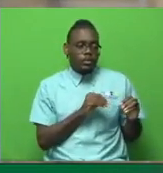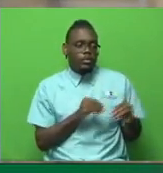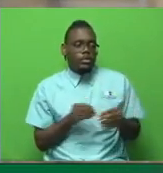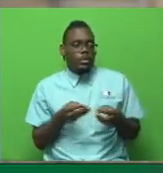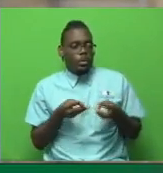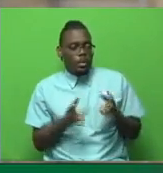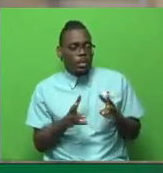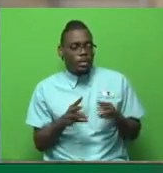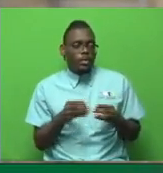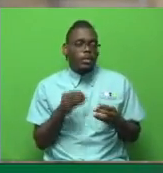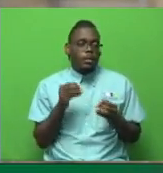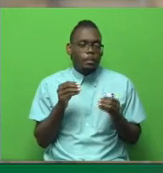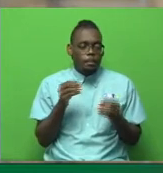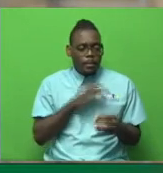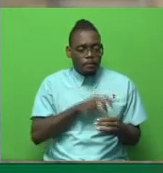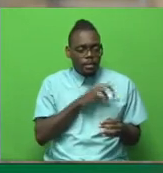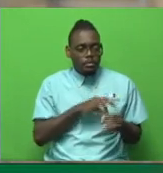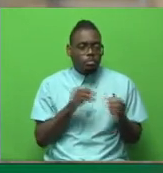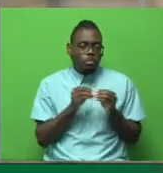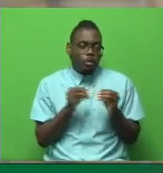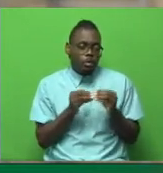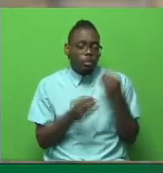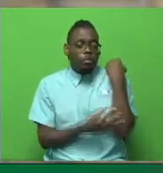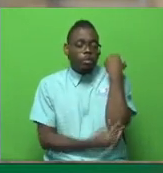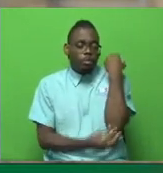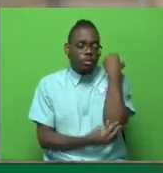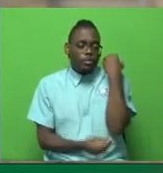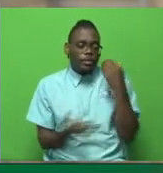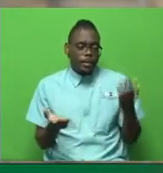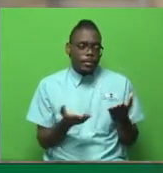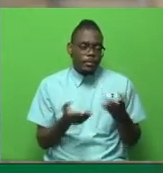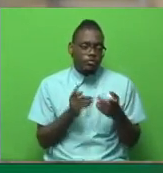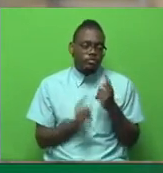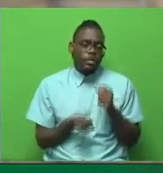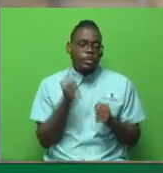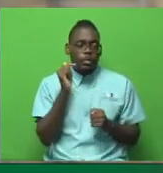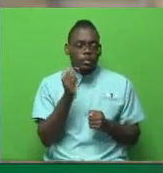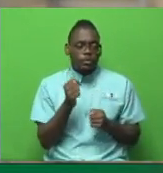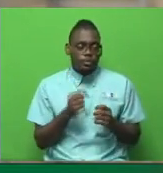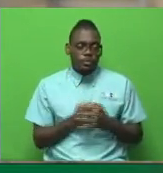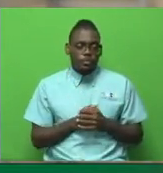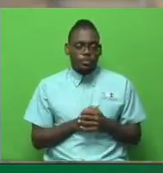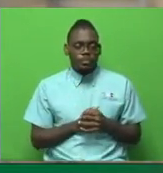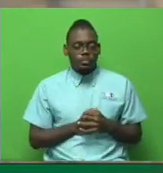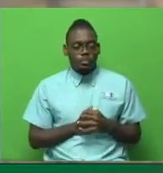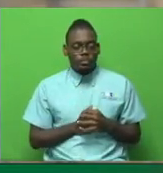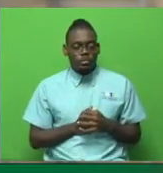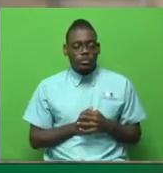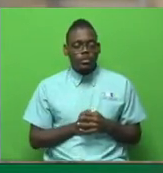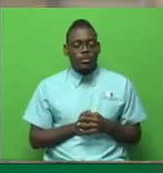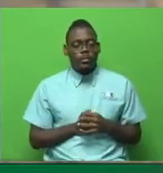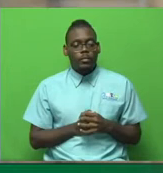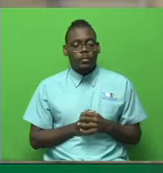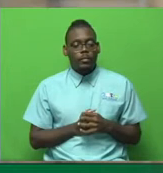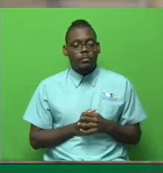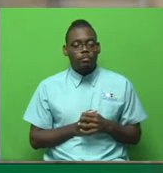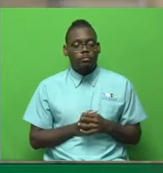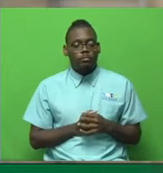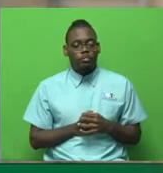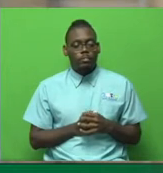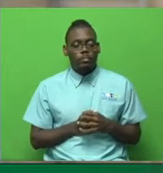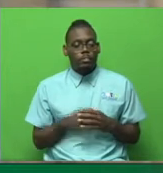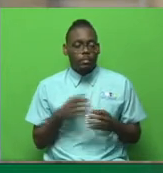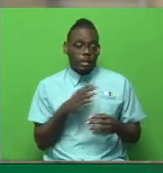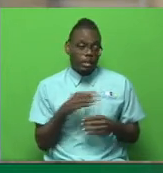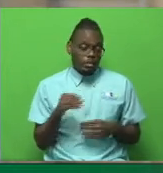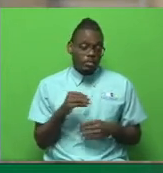it also acts as a disincentive for conservation of fuel it promotes traffic and pollution and is